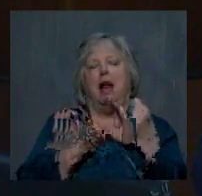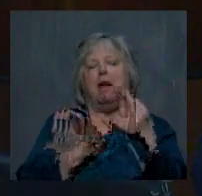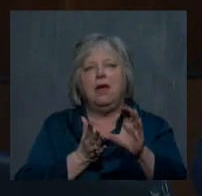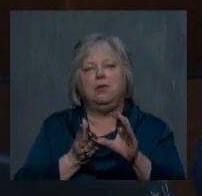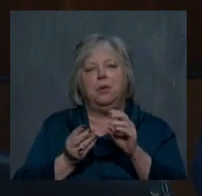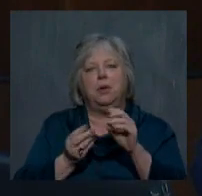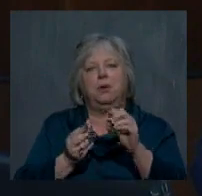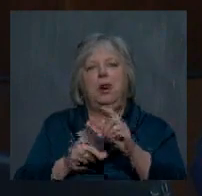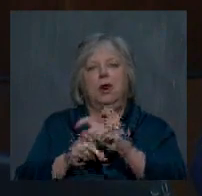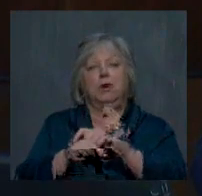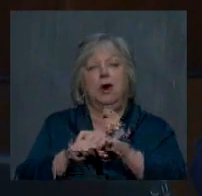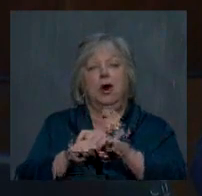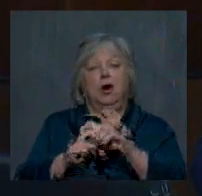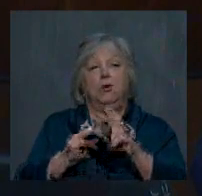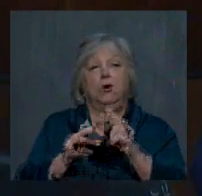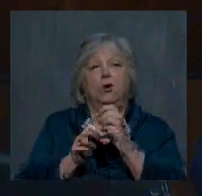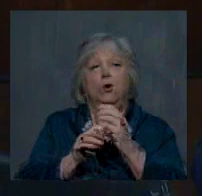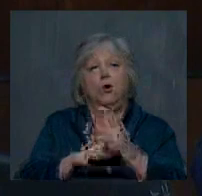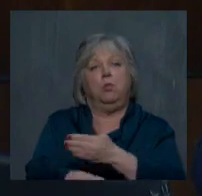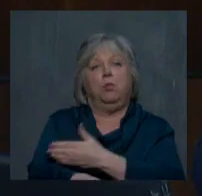to make the city and